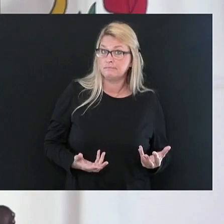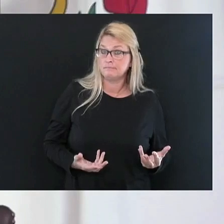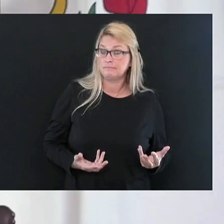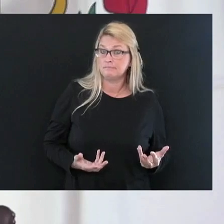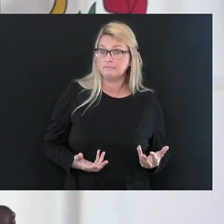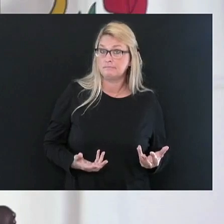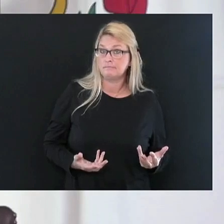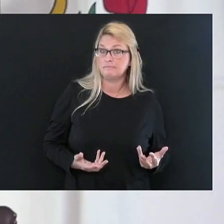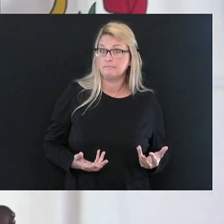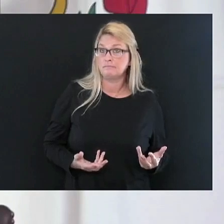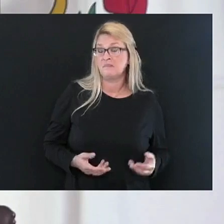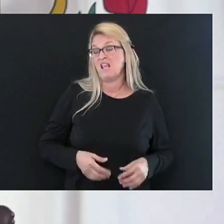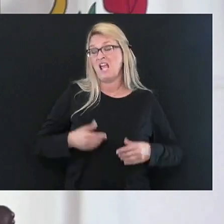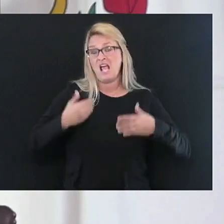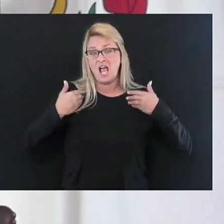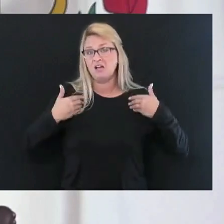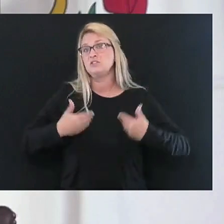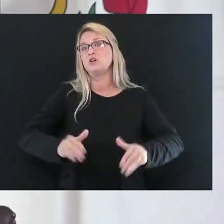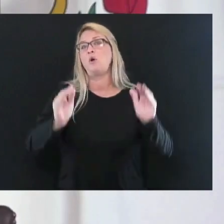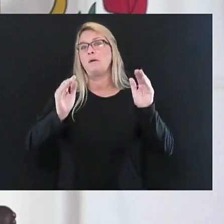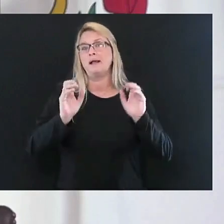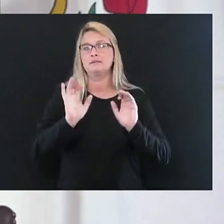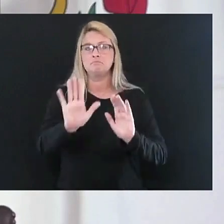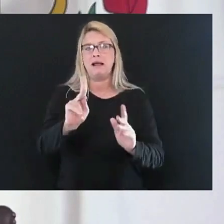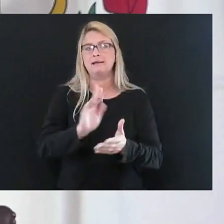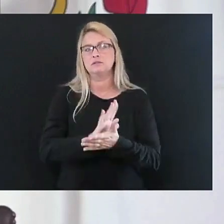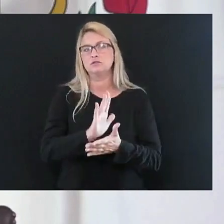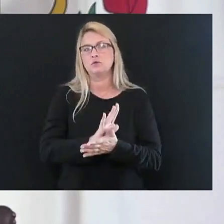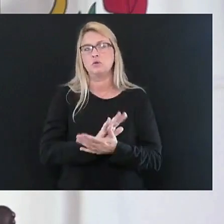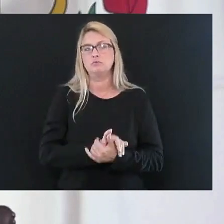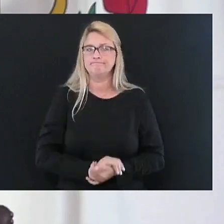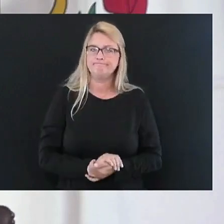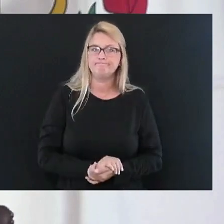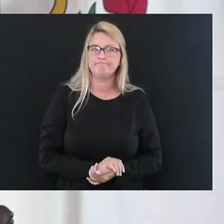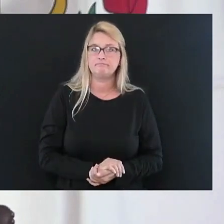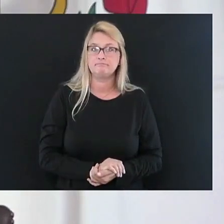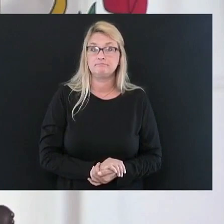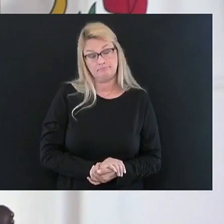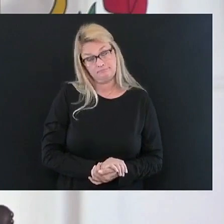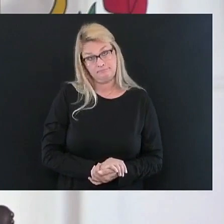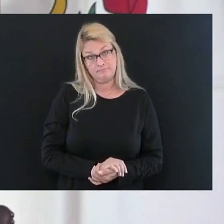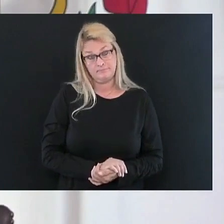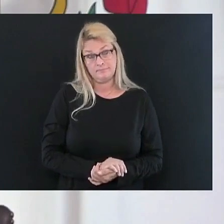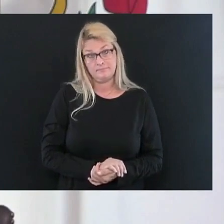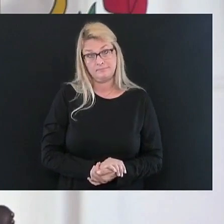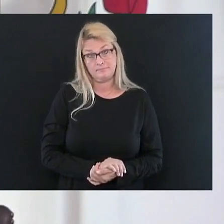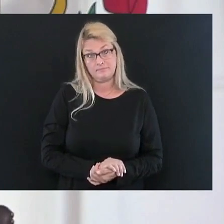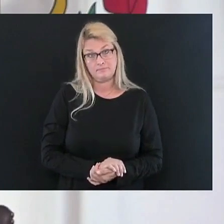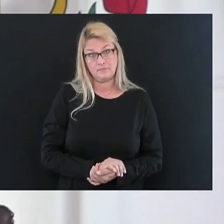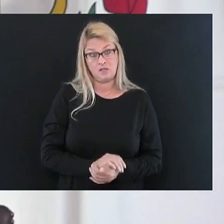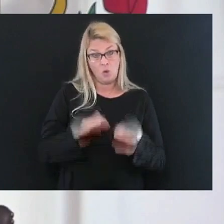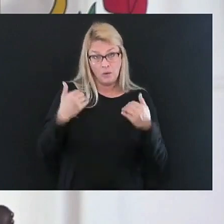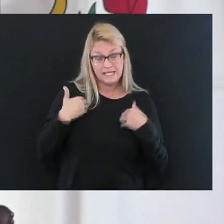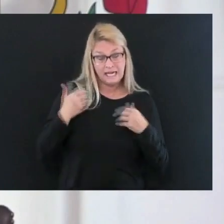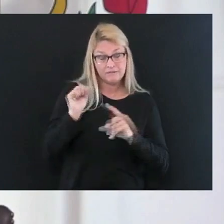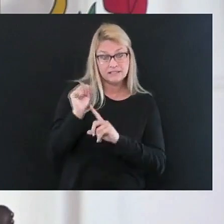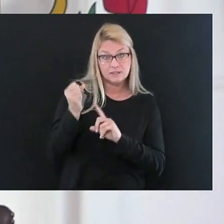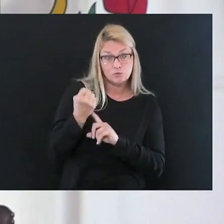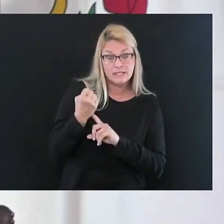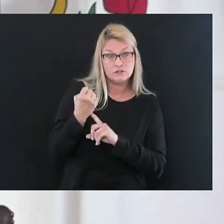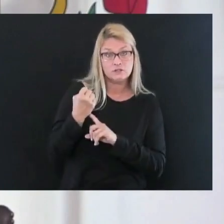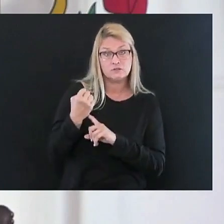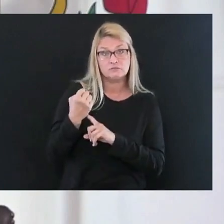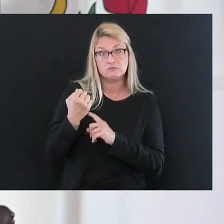let's go back to school everywhere. Before we know it, we could have a situation that would be